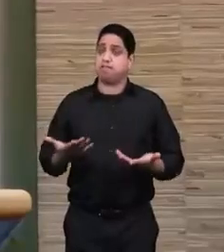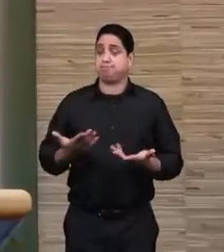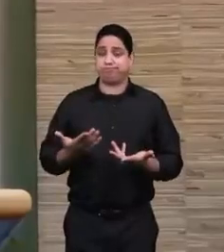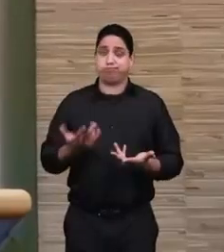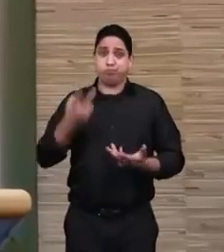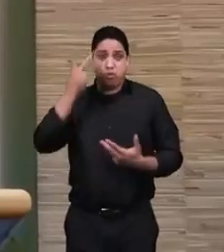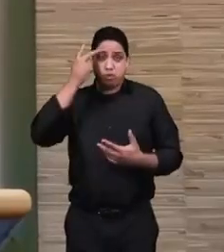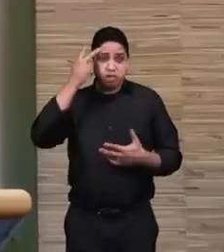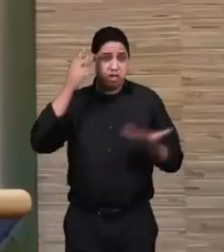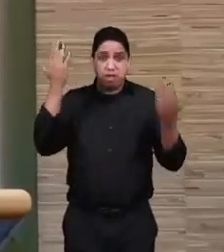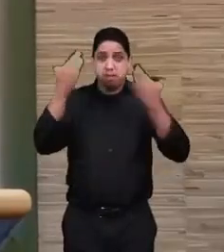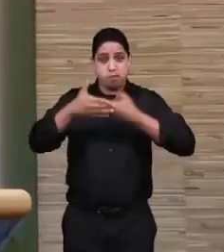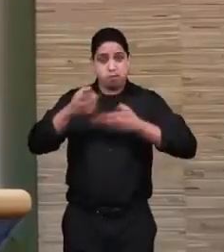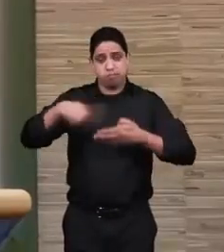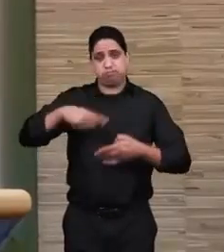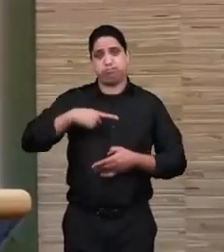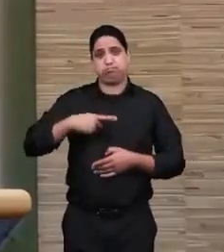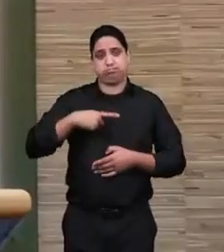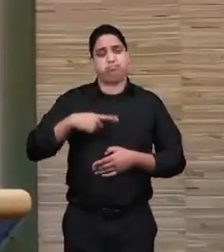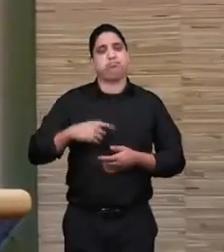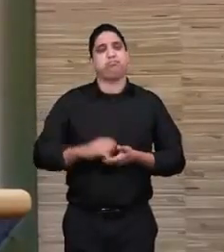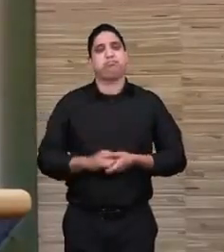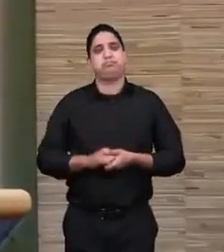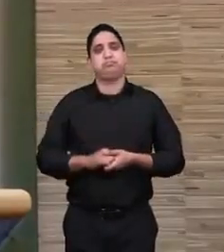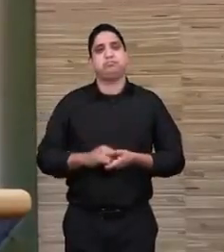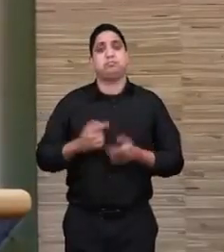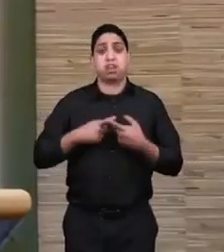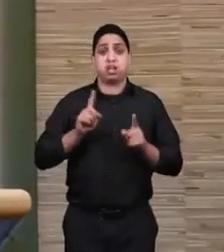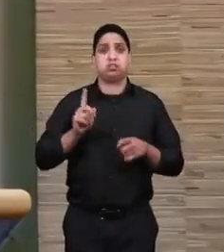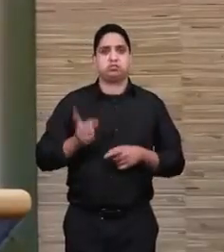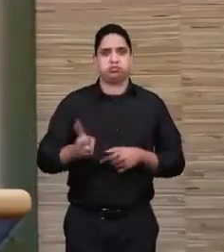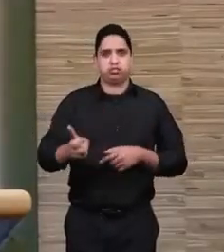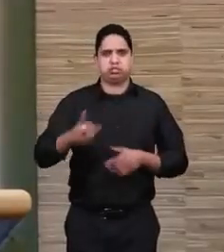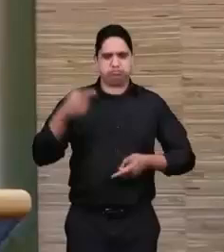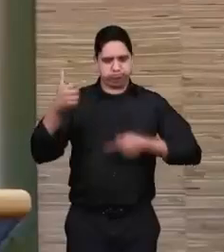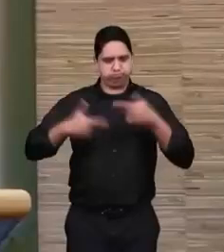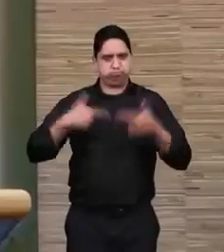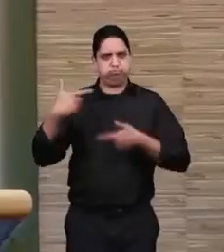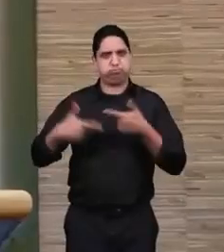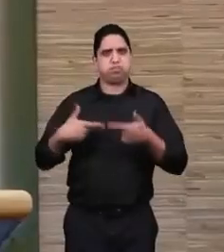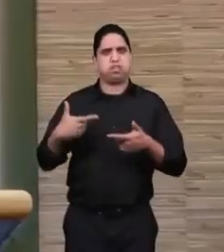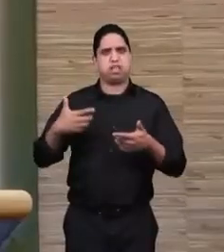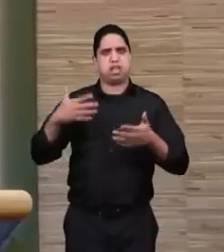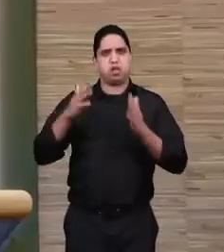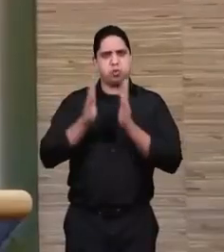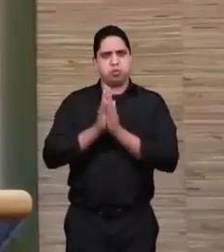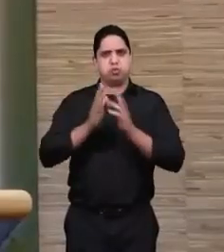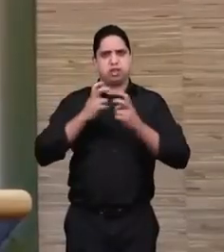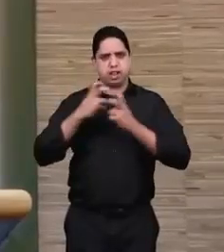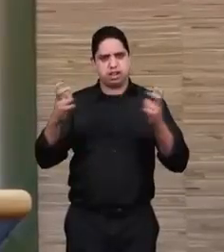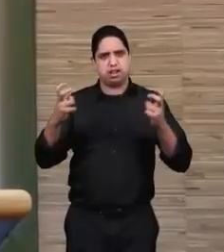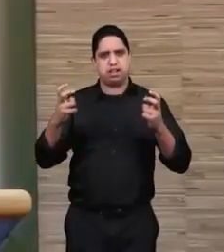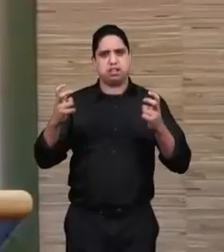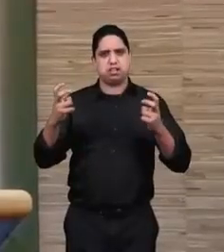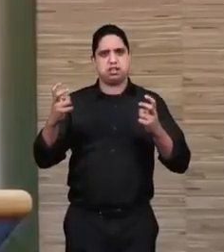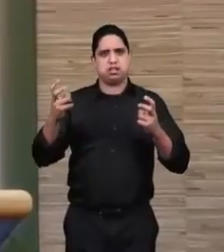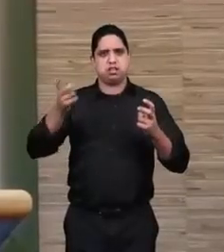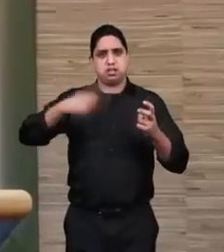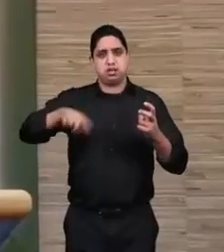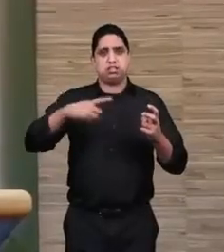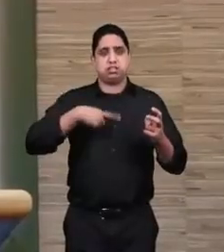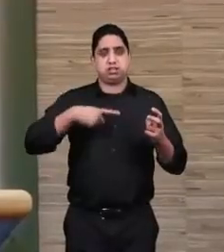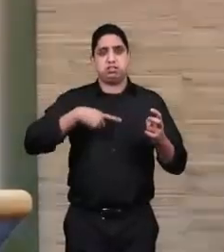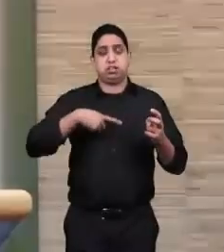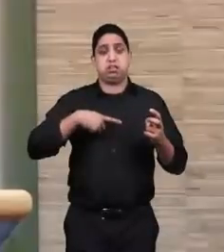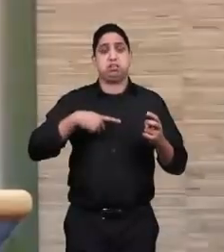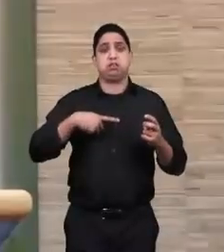that we all face. But we will continue this battle in prayer, in pleading. And we have, in